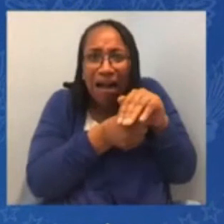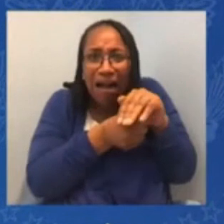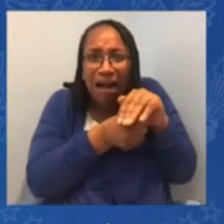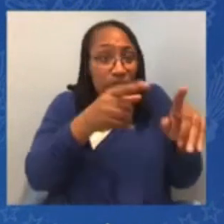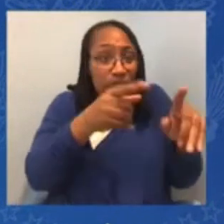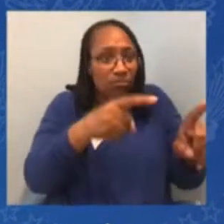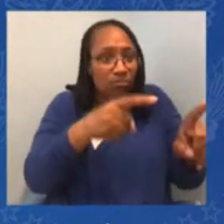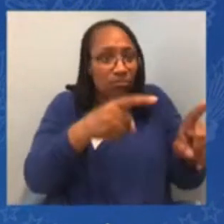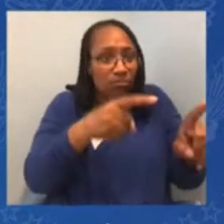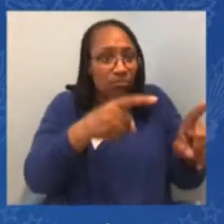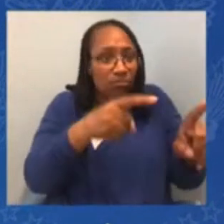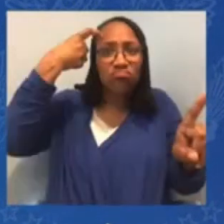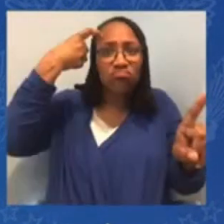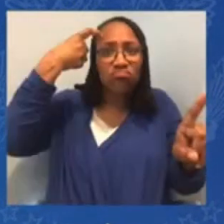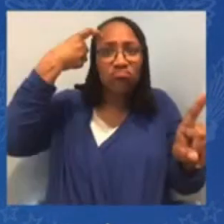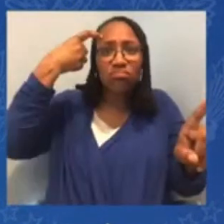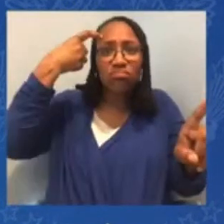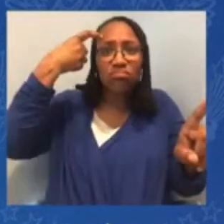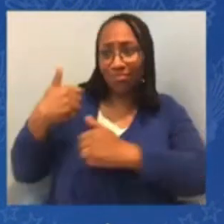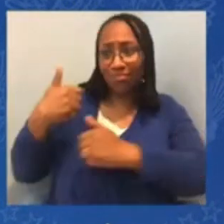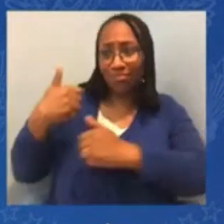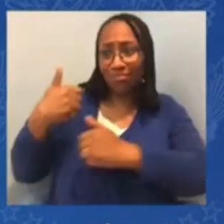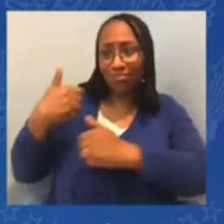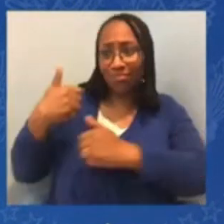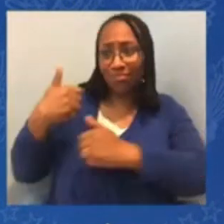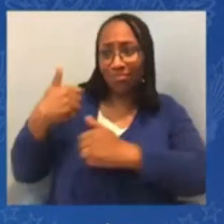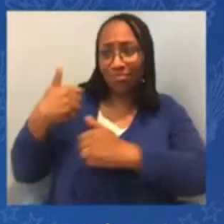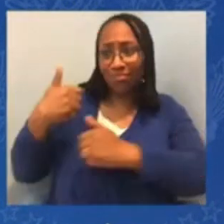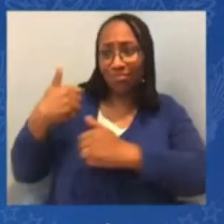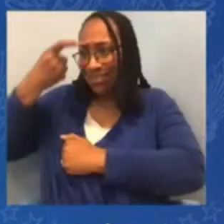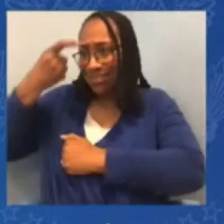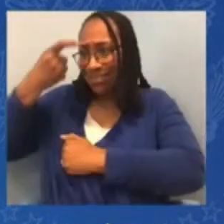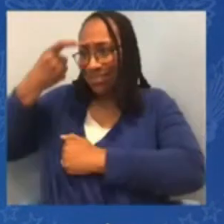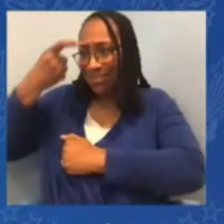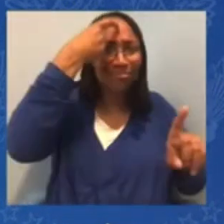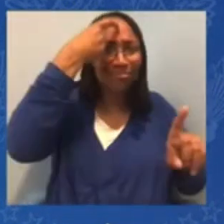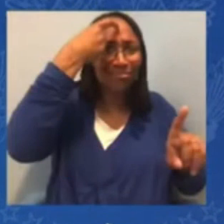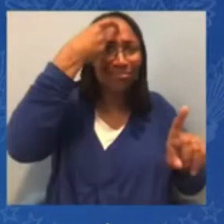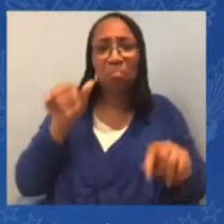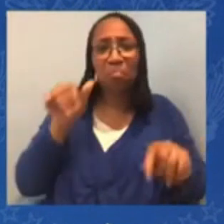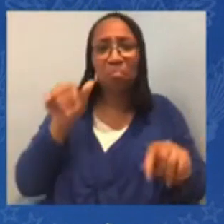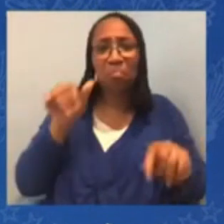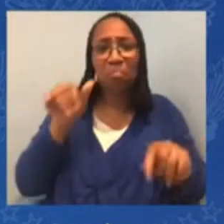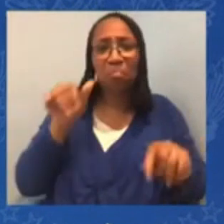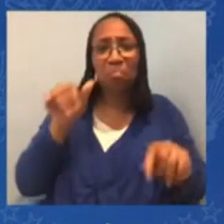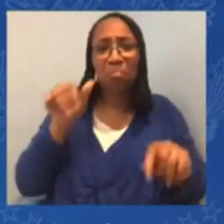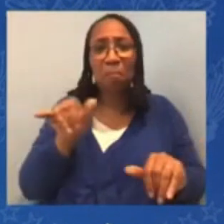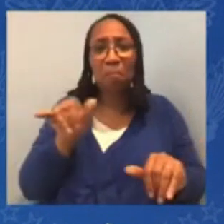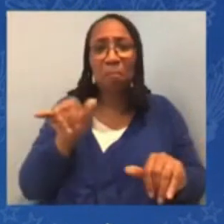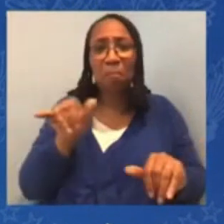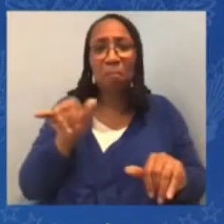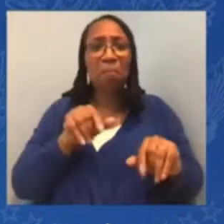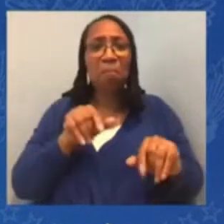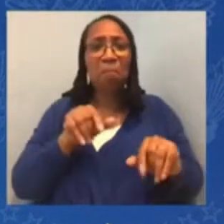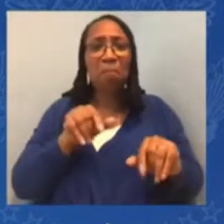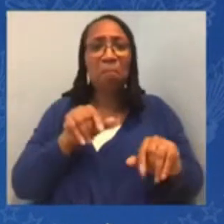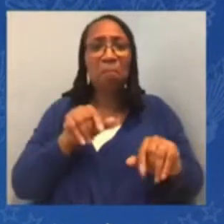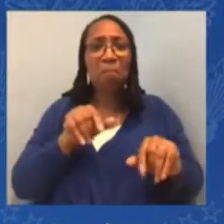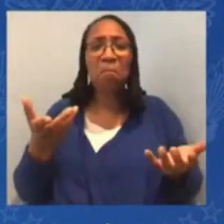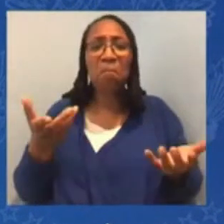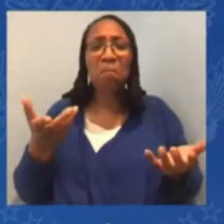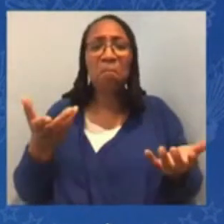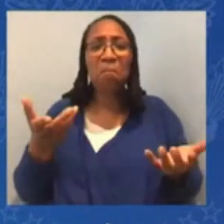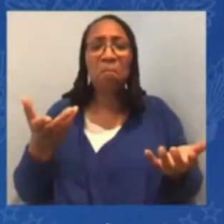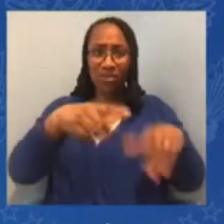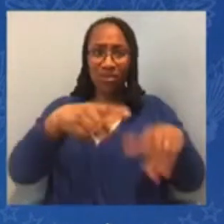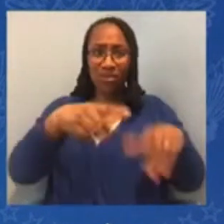And you're here, many of you, and it brings it all back. It brings it all back for your families, your parents, your siblings. And it